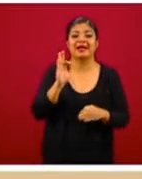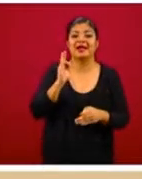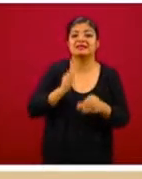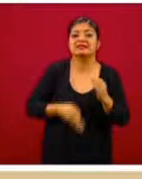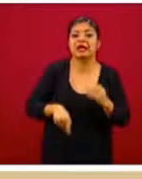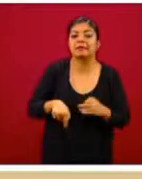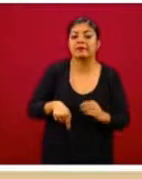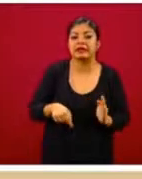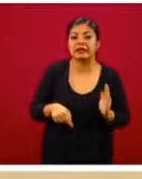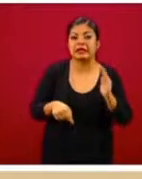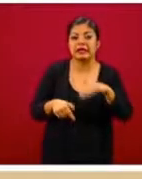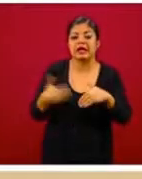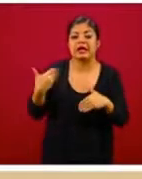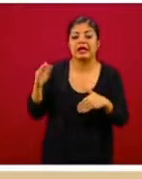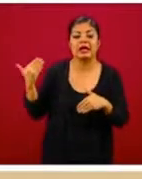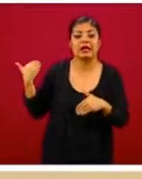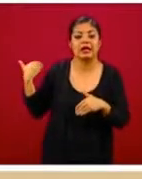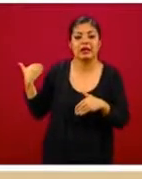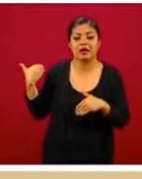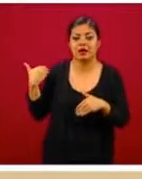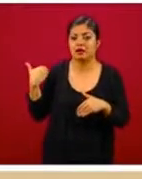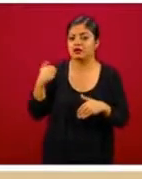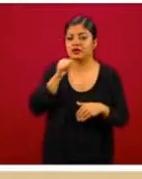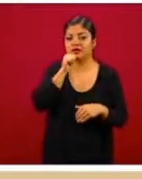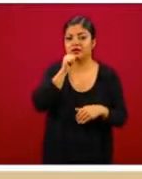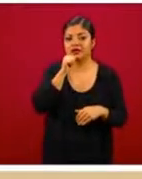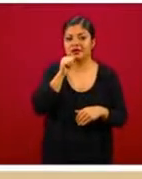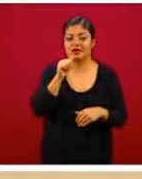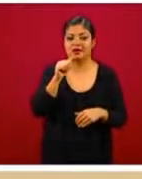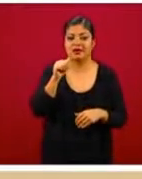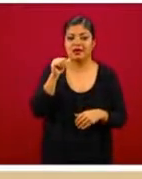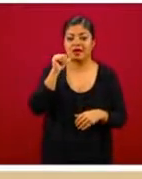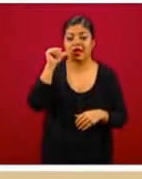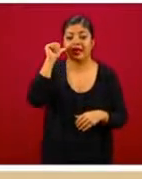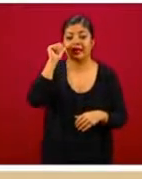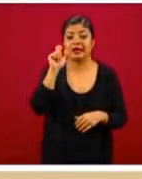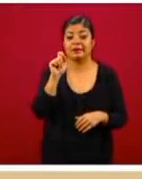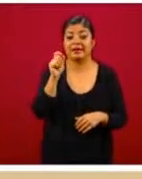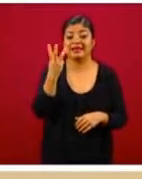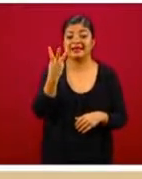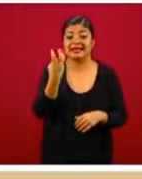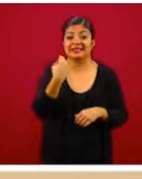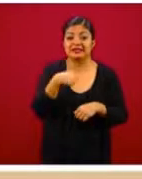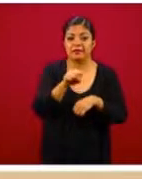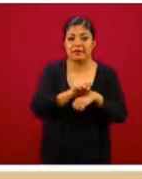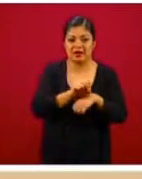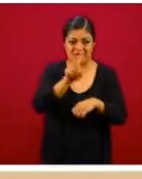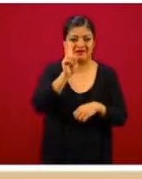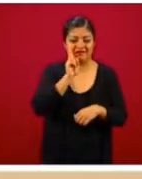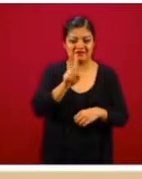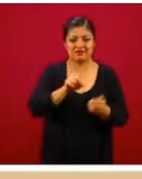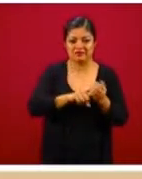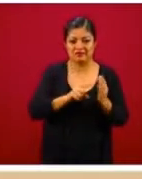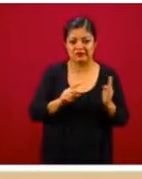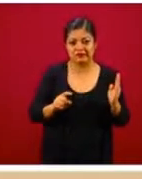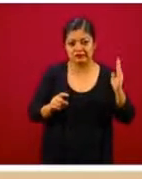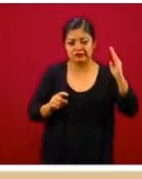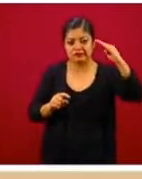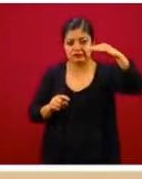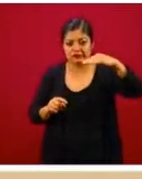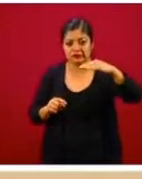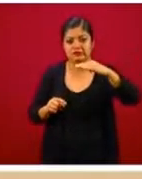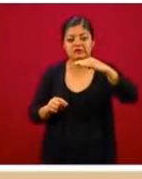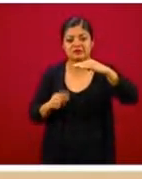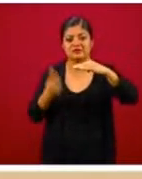look too much at the drop in the week of the 22nd because that model is just now being put together. Last